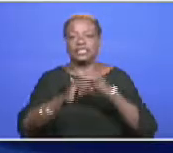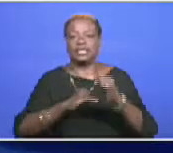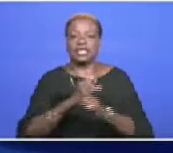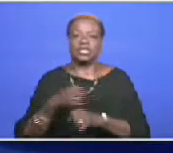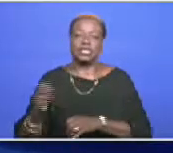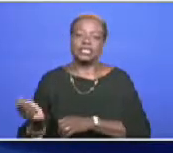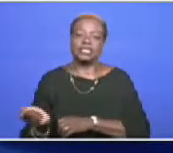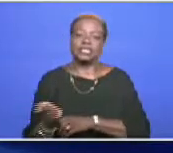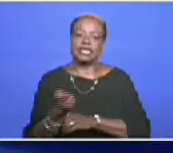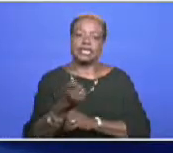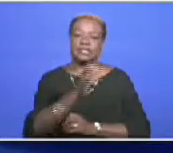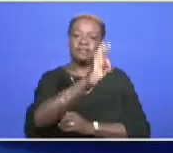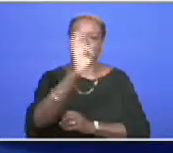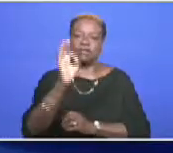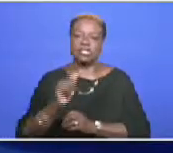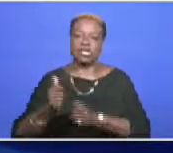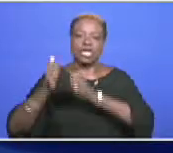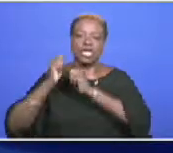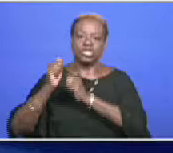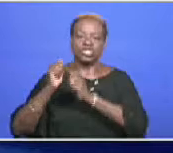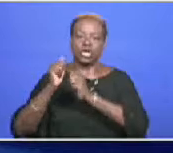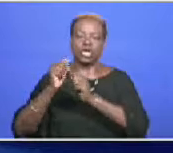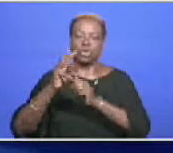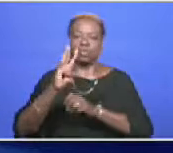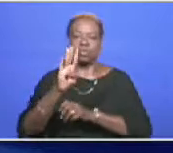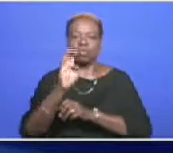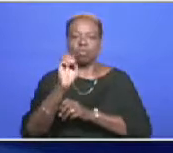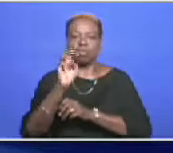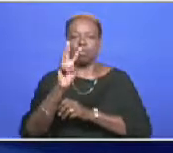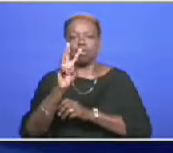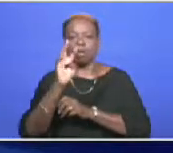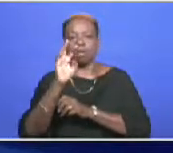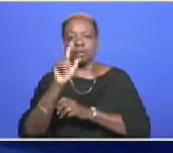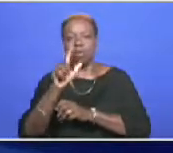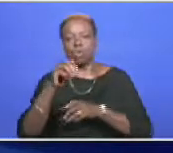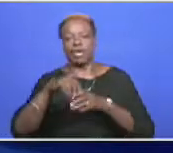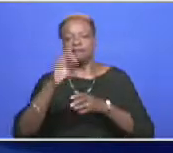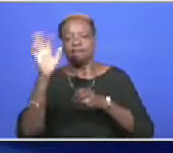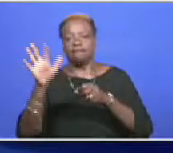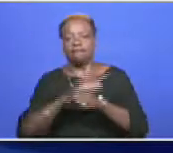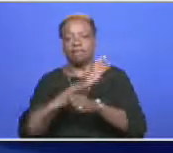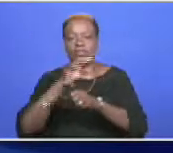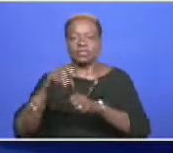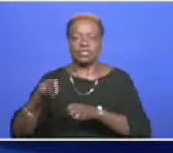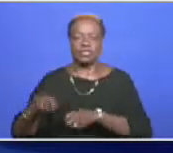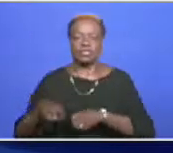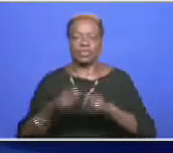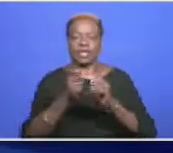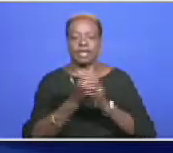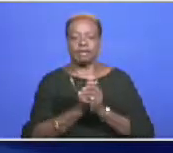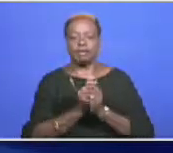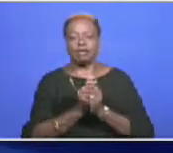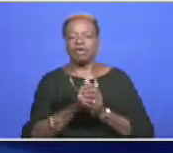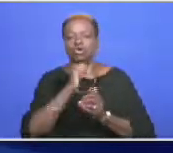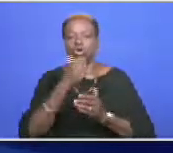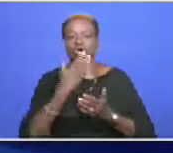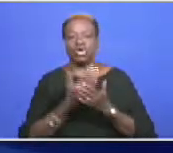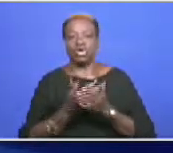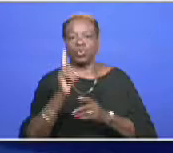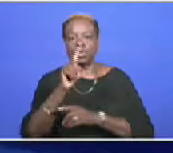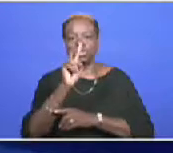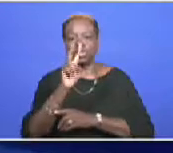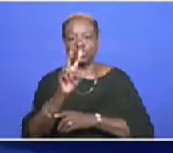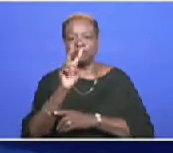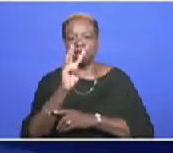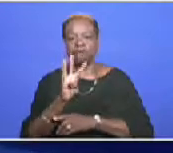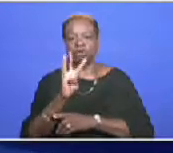Federation's Junkanoo Bowl in full swing at the National Tennis Center. Day 1 of the main draw. Not a good one for the 2-4-2, Jacoby Bain, the